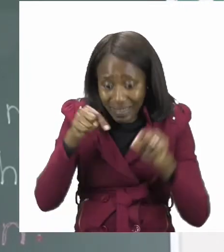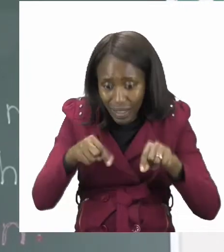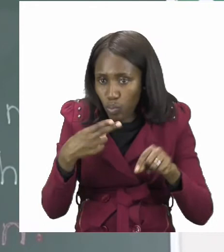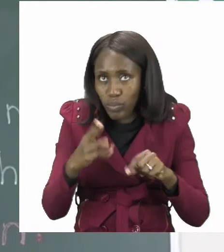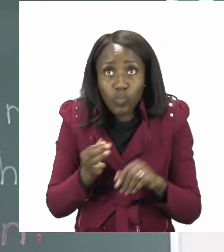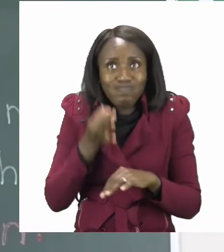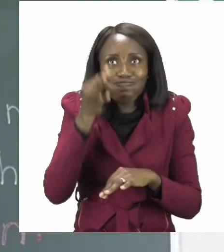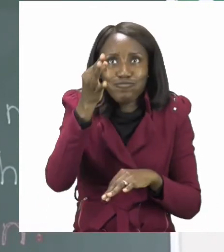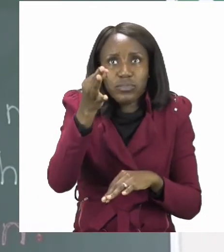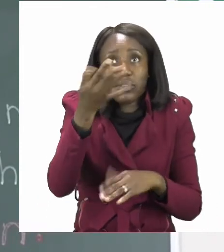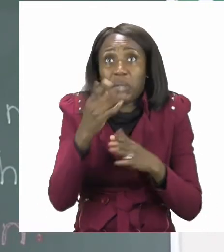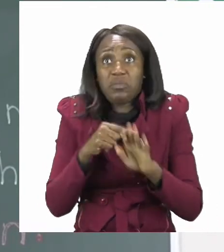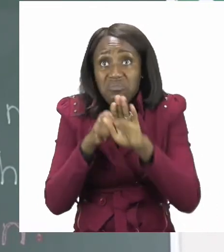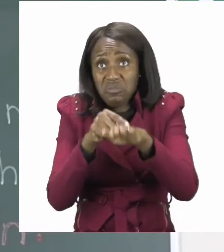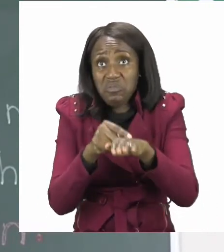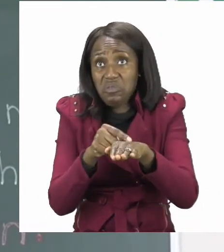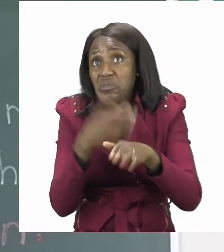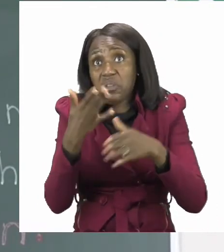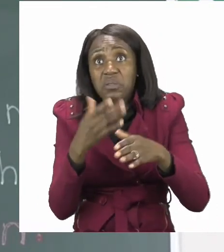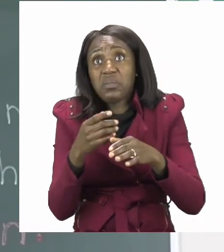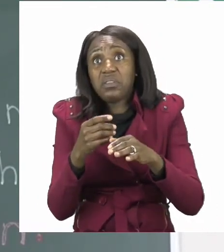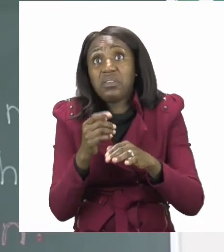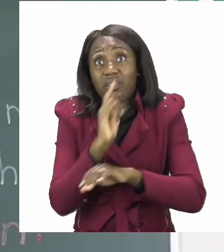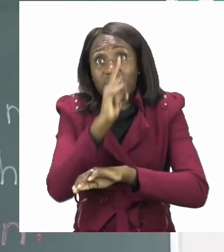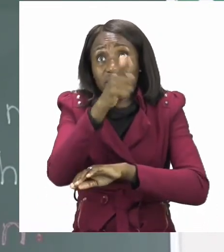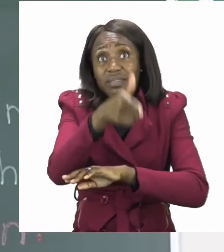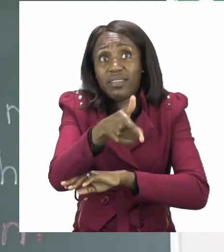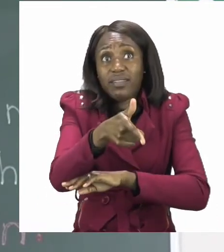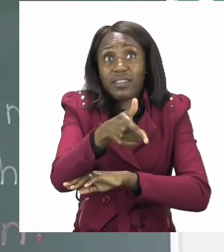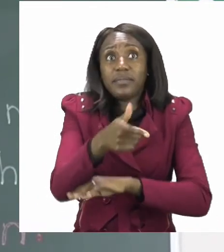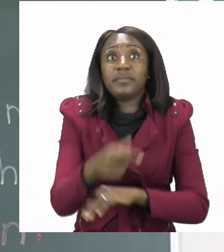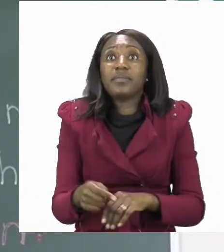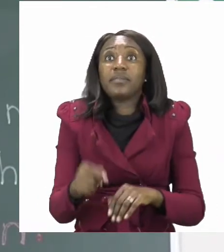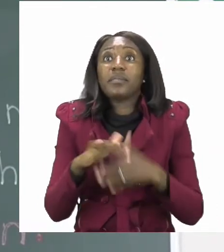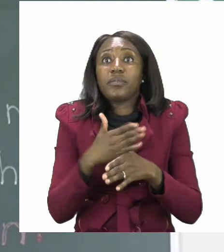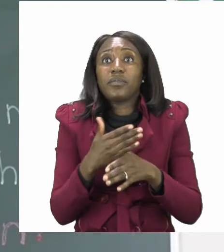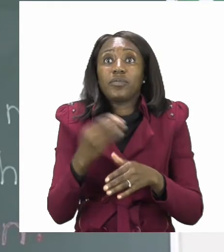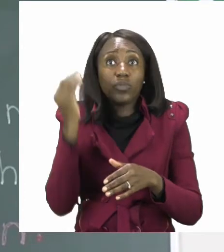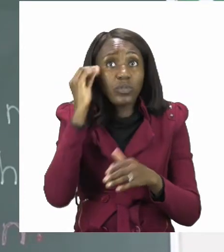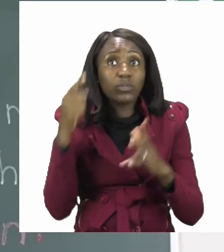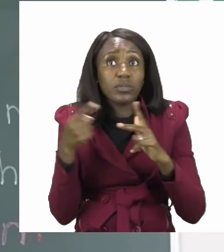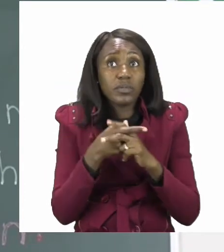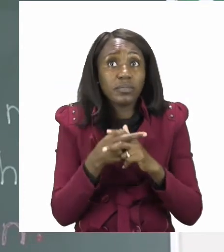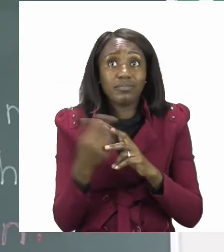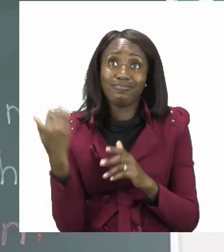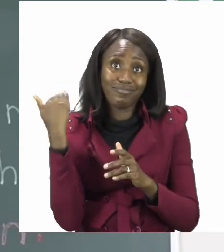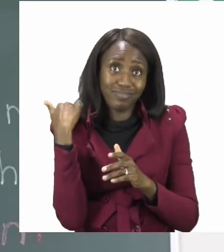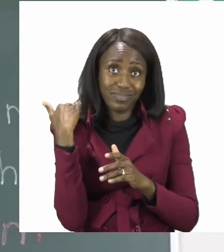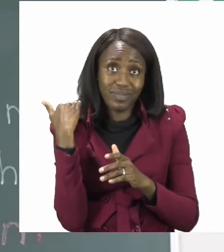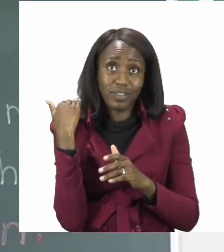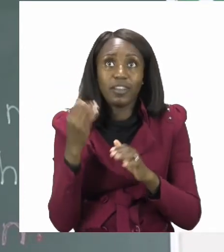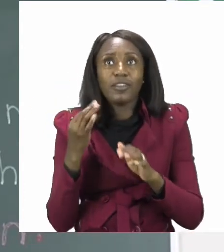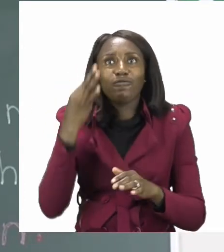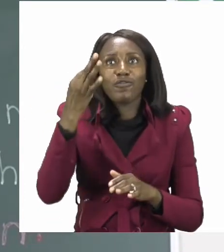future. You know already, boys and girls, that we have the past, which is something that has already happened, and then we have the